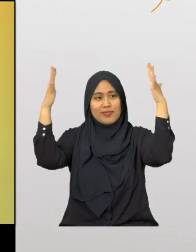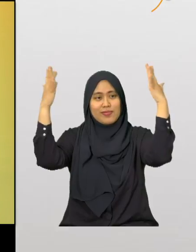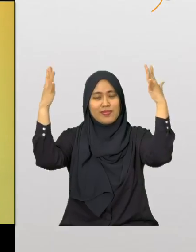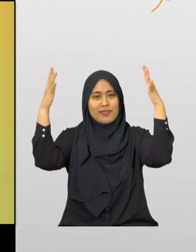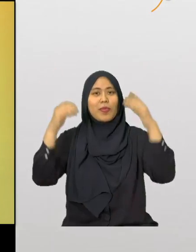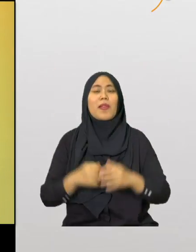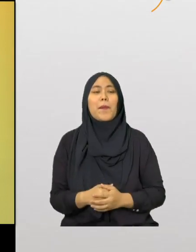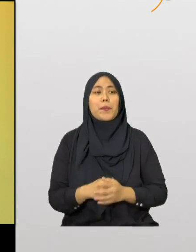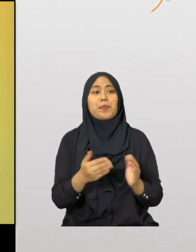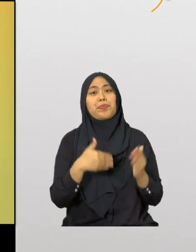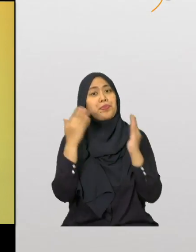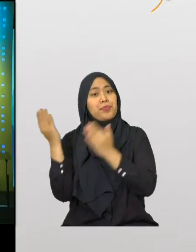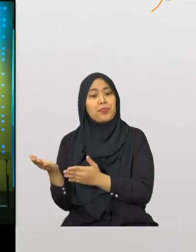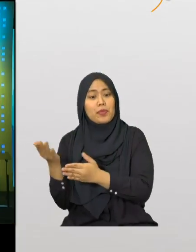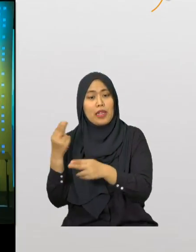This is Sim Chi Yin.